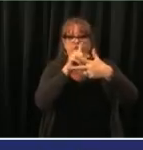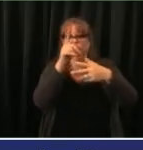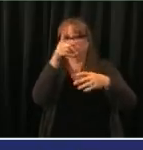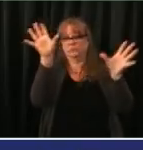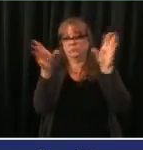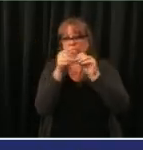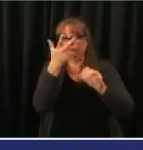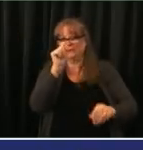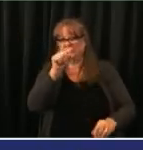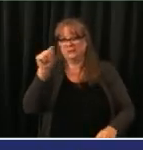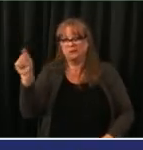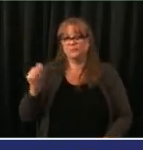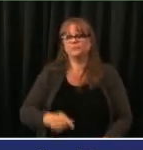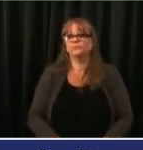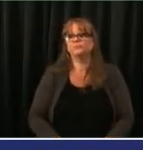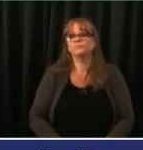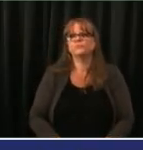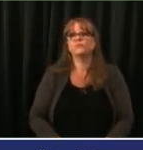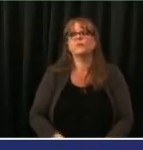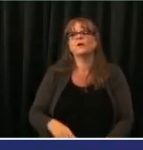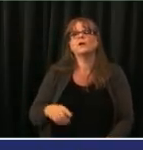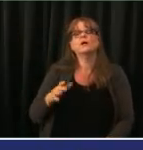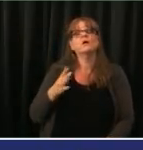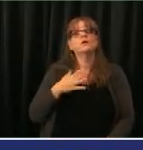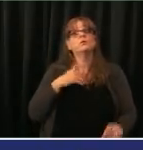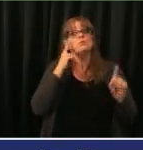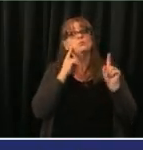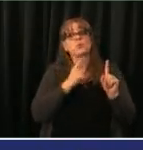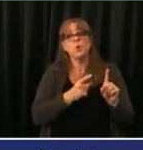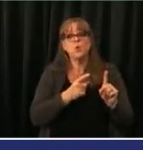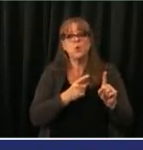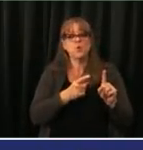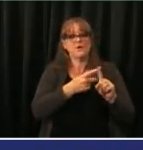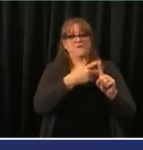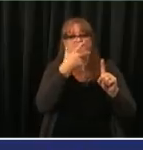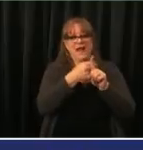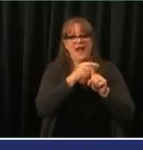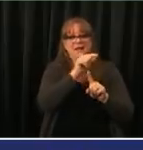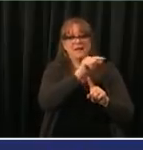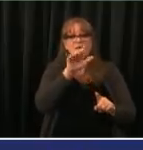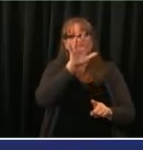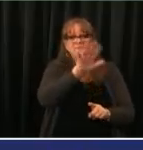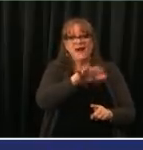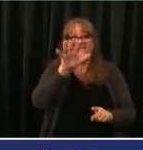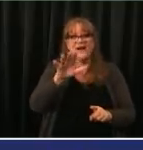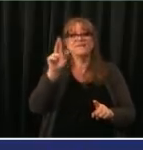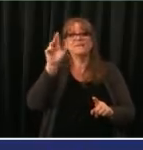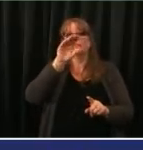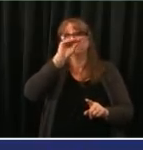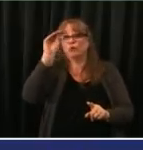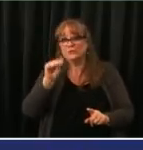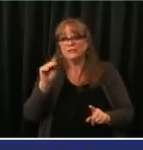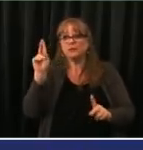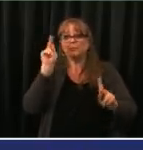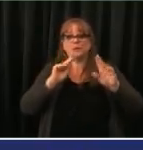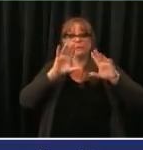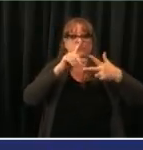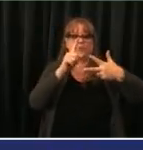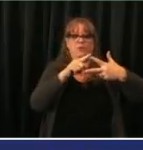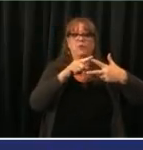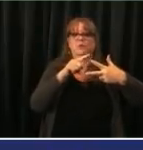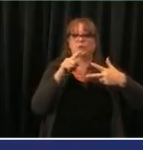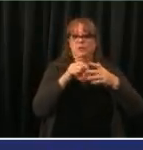So our goal is to vaccinate 55% of 1B2 by March 5th.